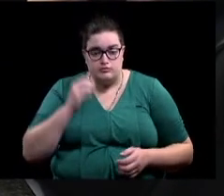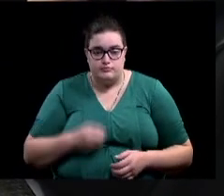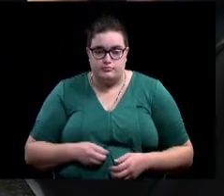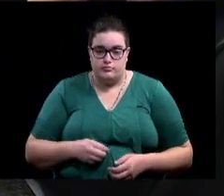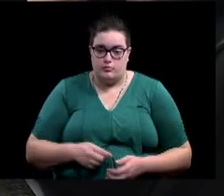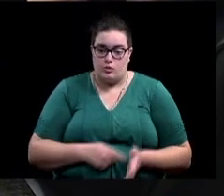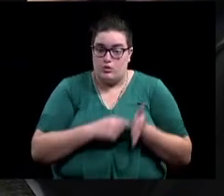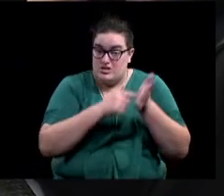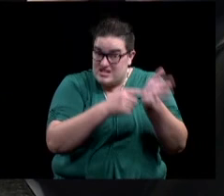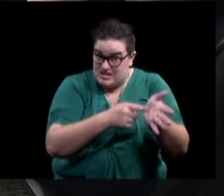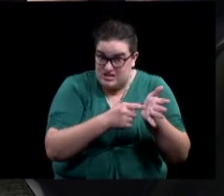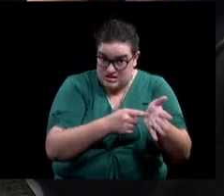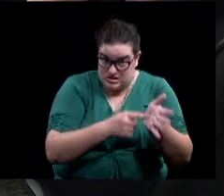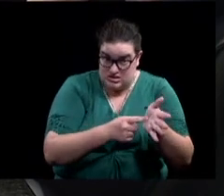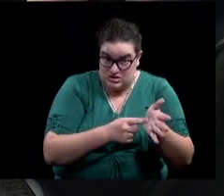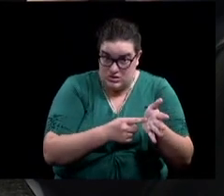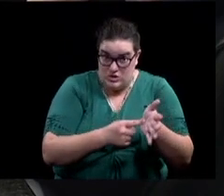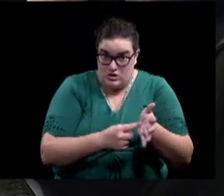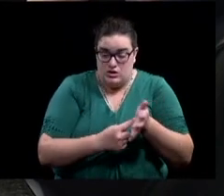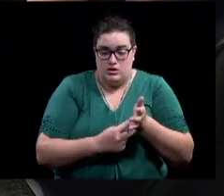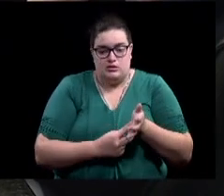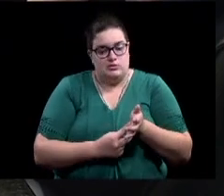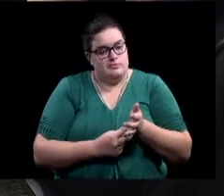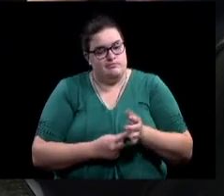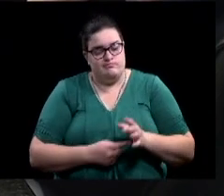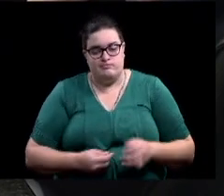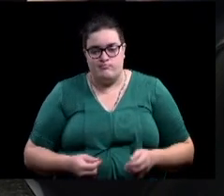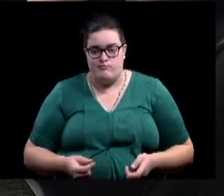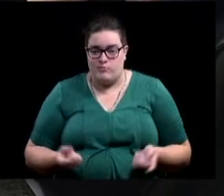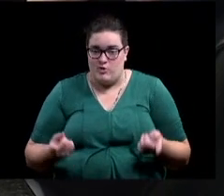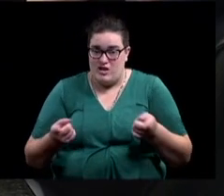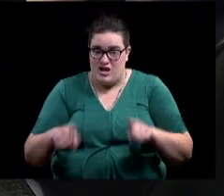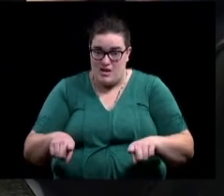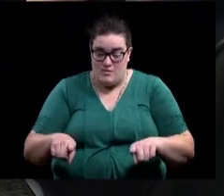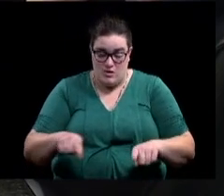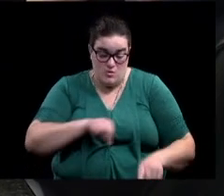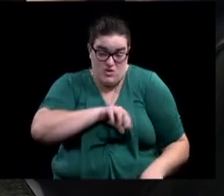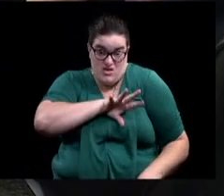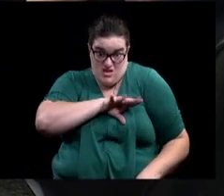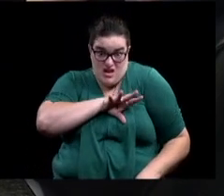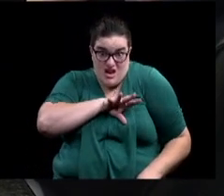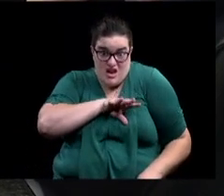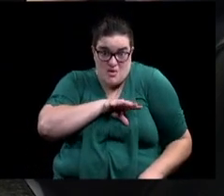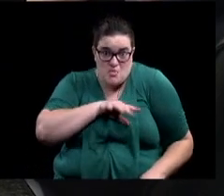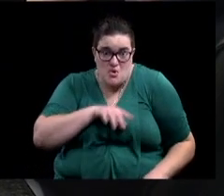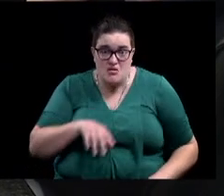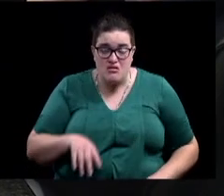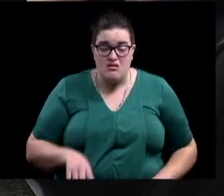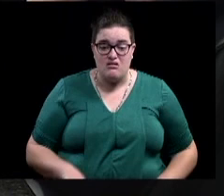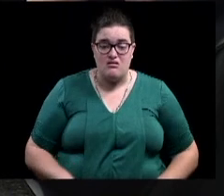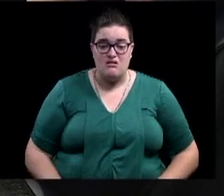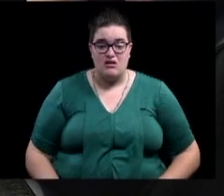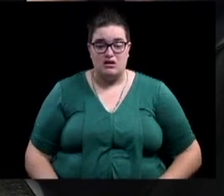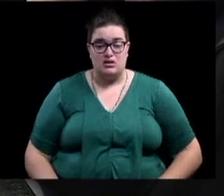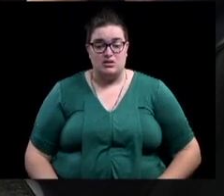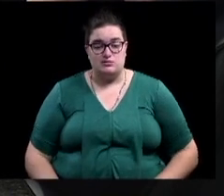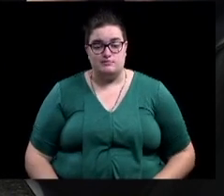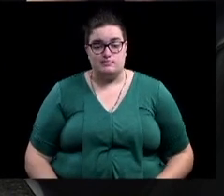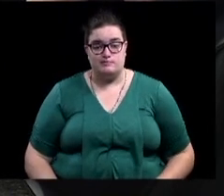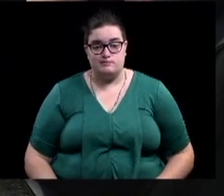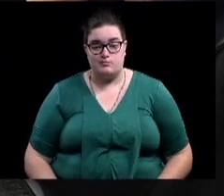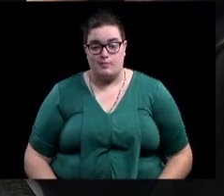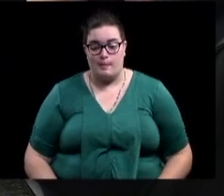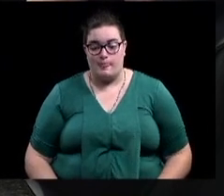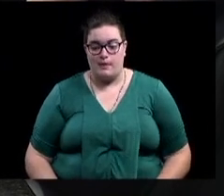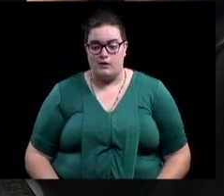times when body-worn cameras, because you can't allow them to run for the entire shift. State law prevents us from doing